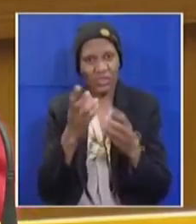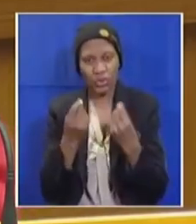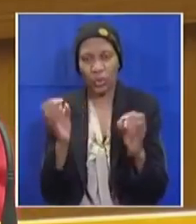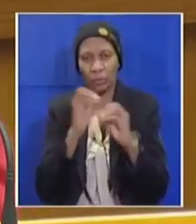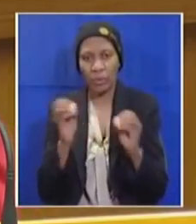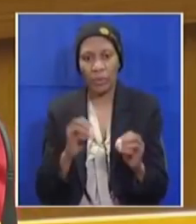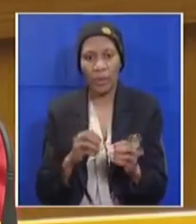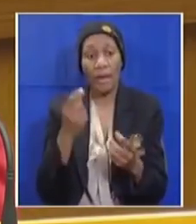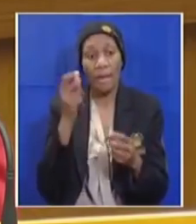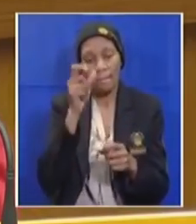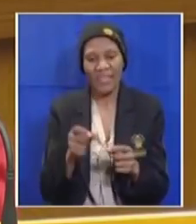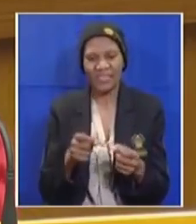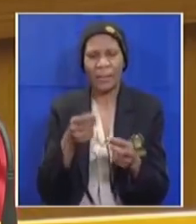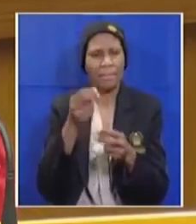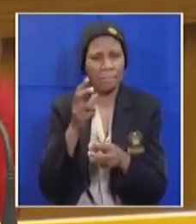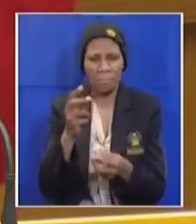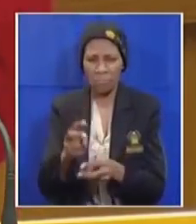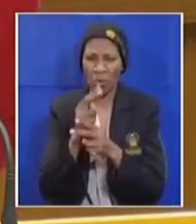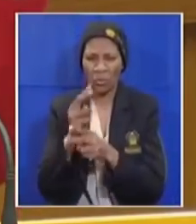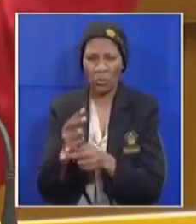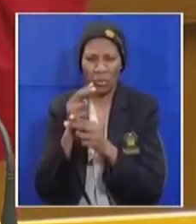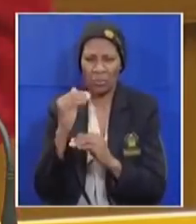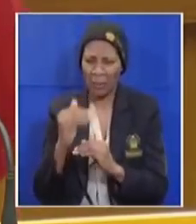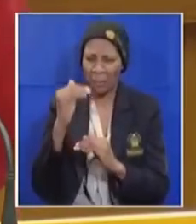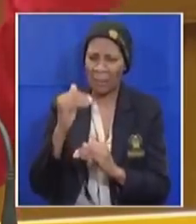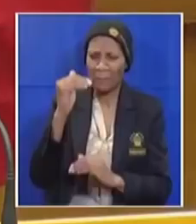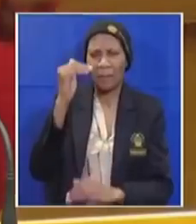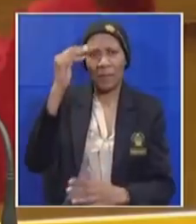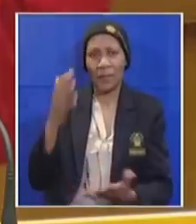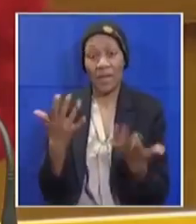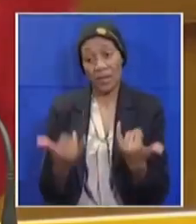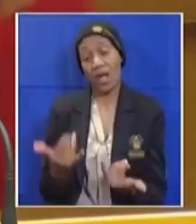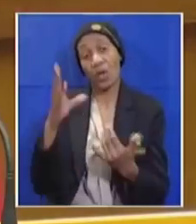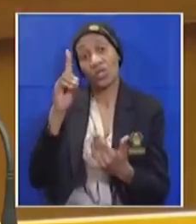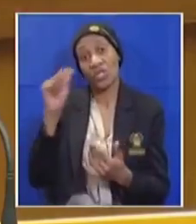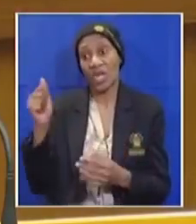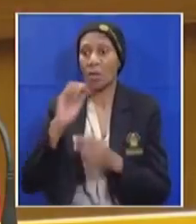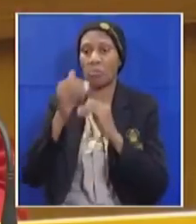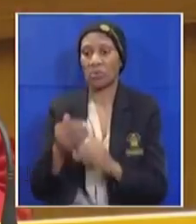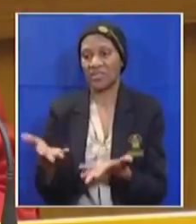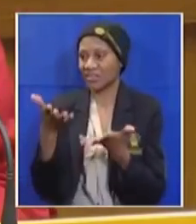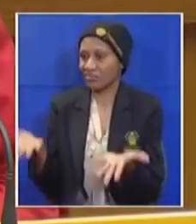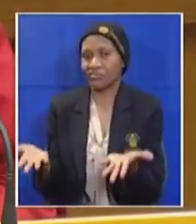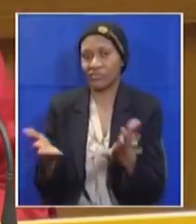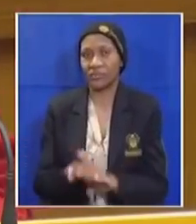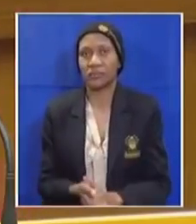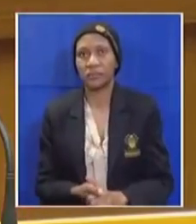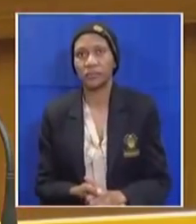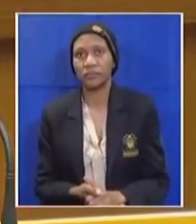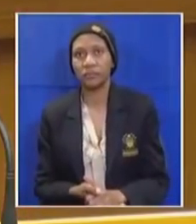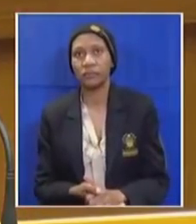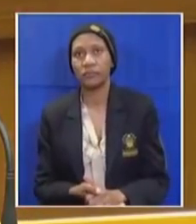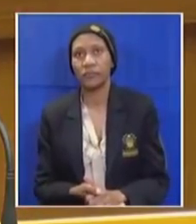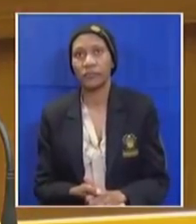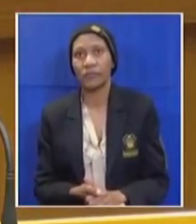are getting in and out of debt, and that is what the DA is protecting here today. But they do